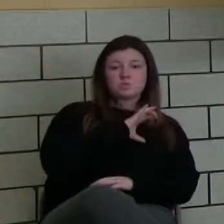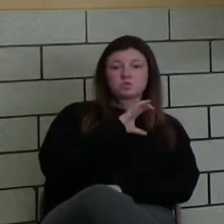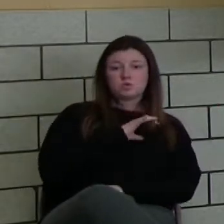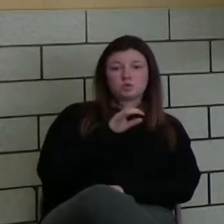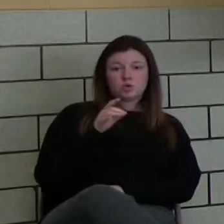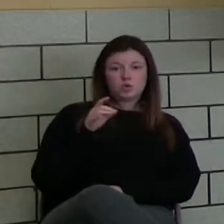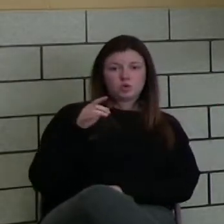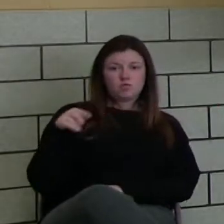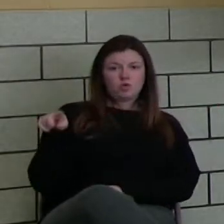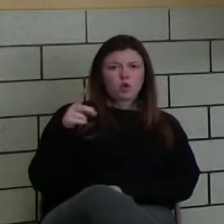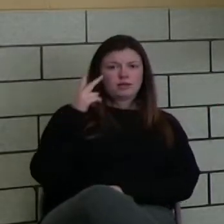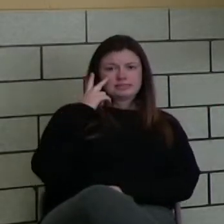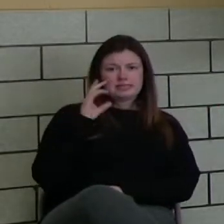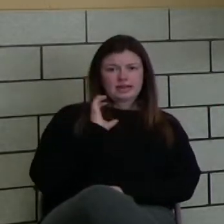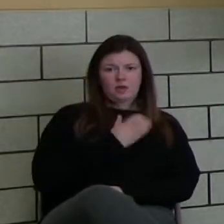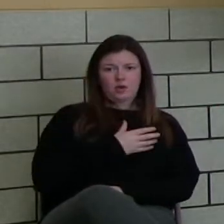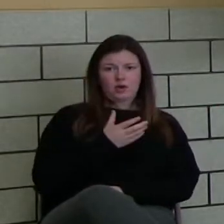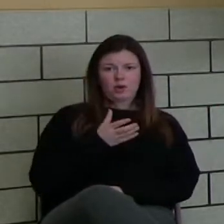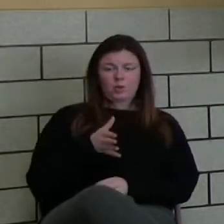signs we gave openly?